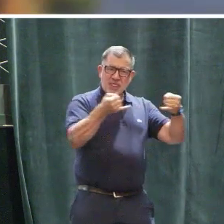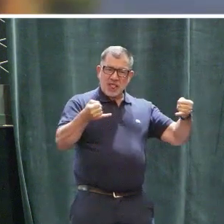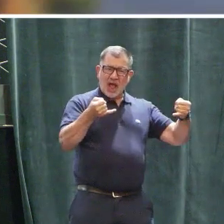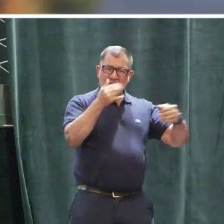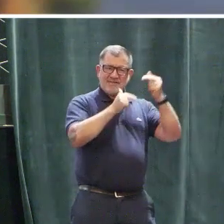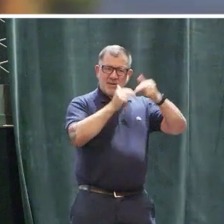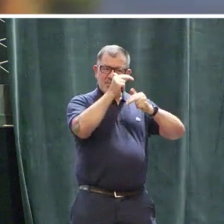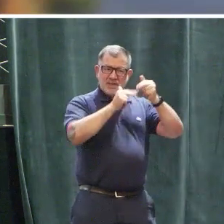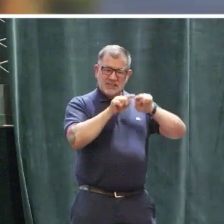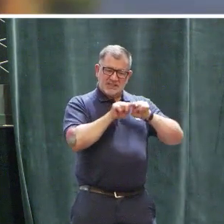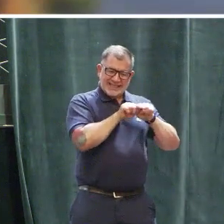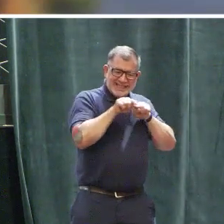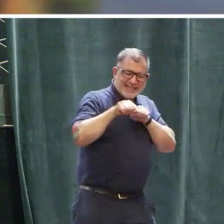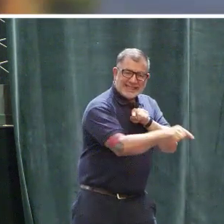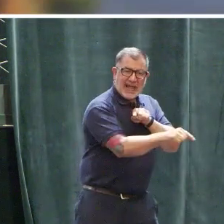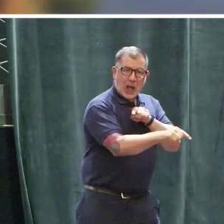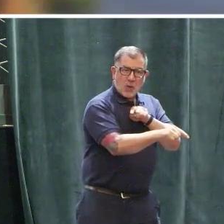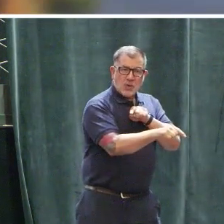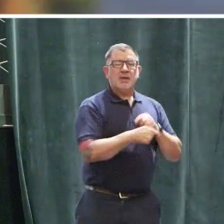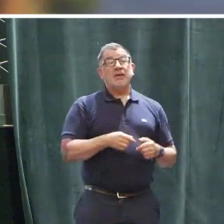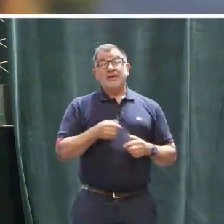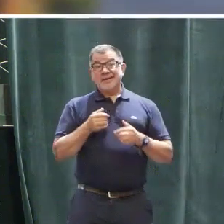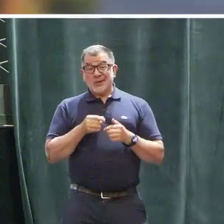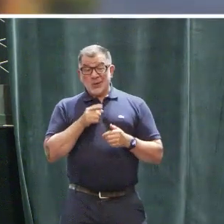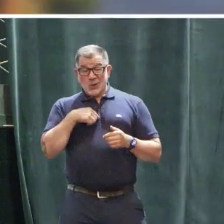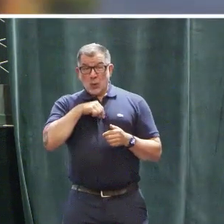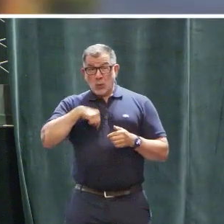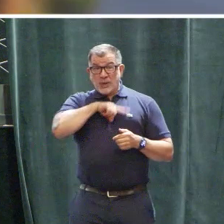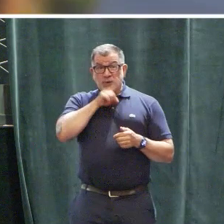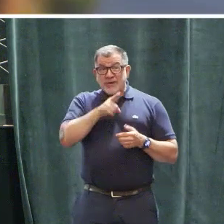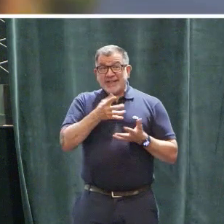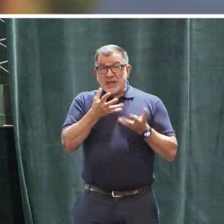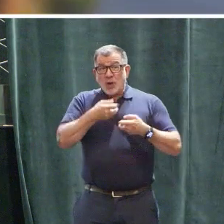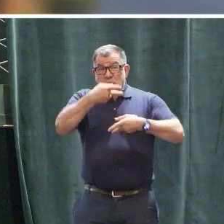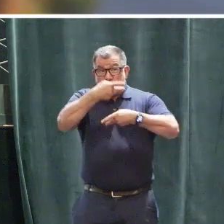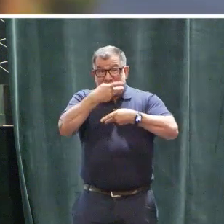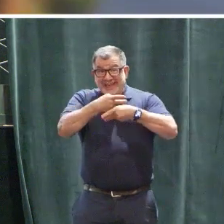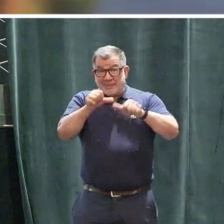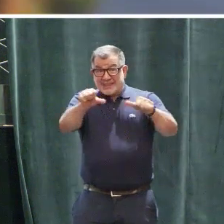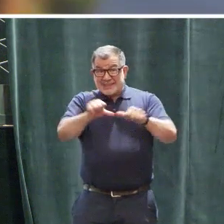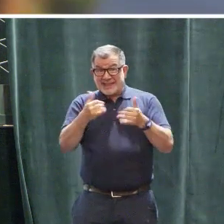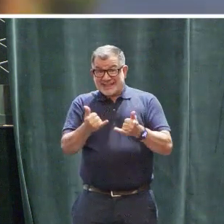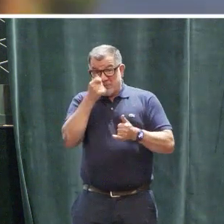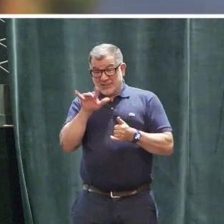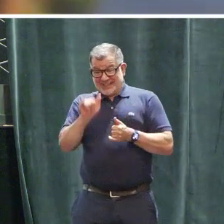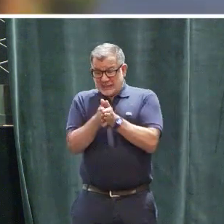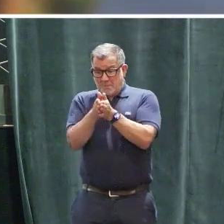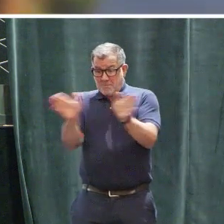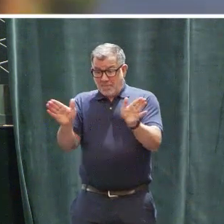And that's for a few reasons. The first is because we want to keep most of the space that's there now as public space. And the second is